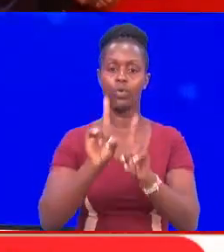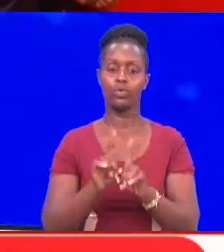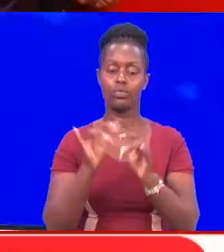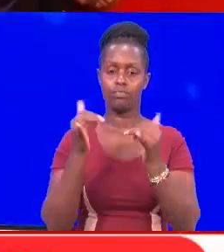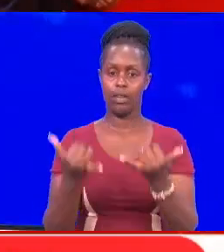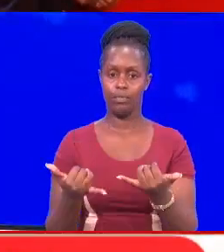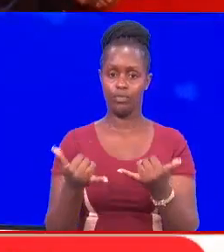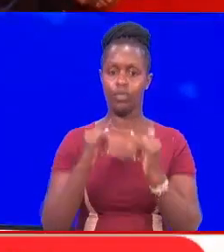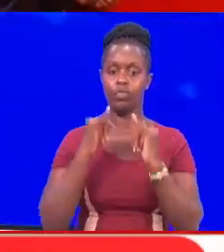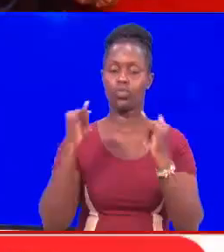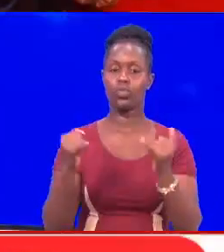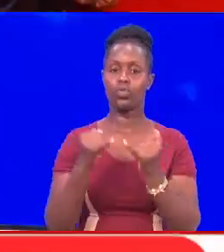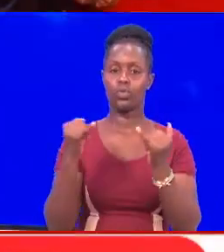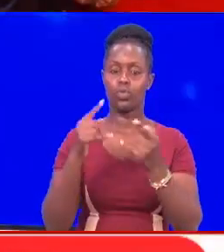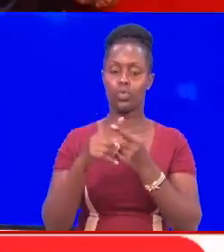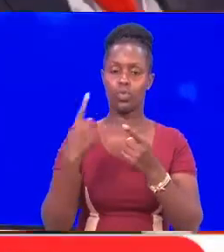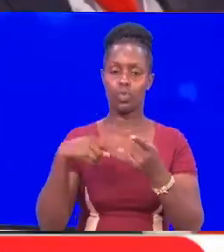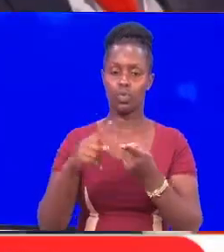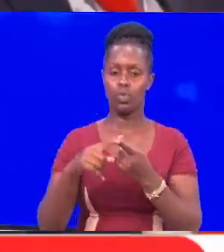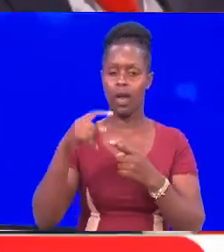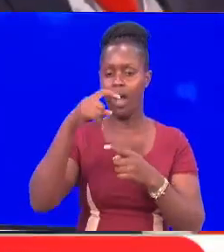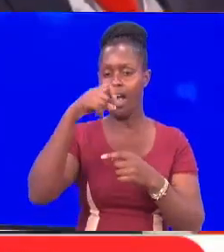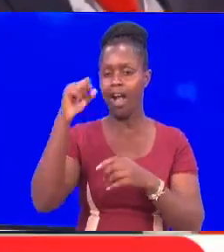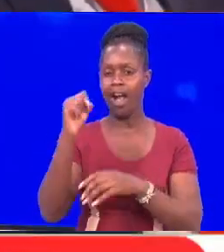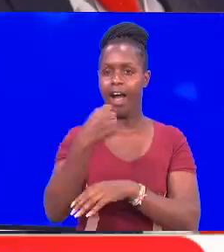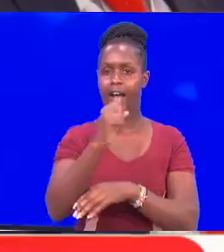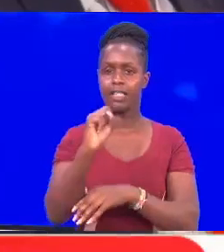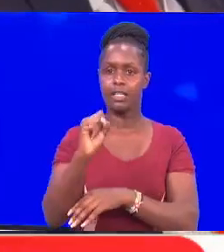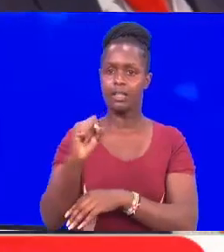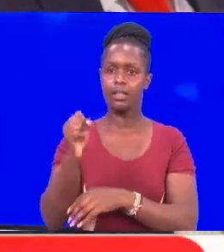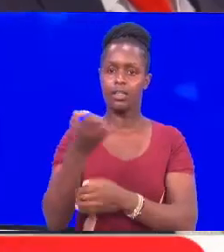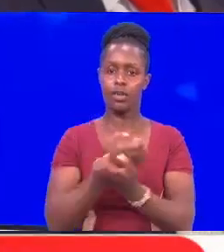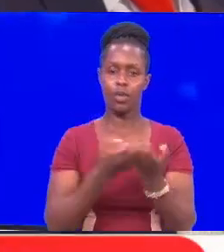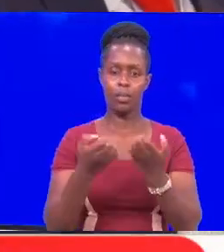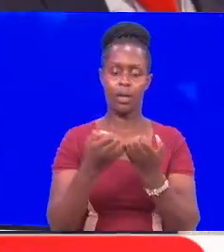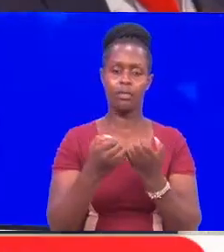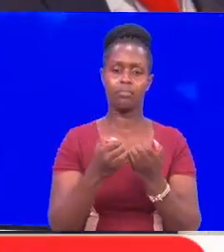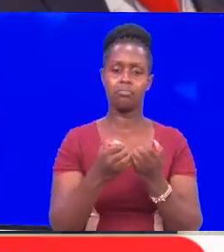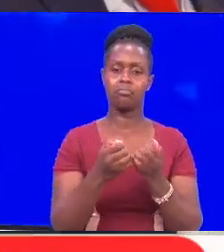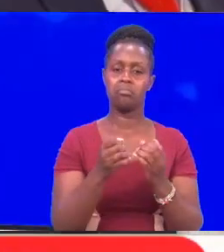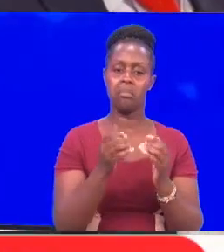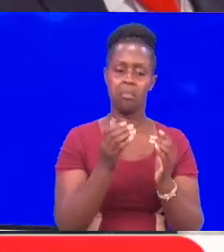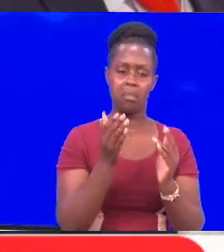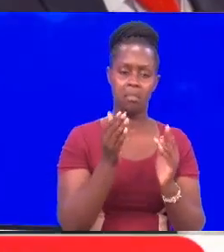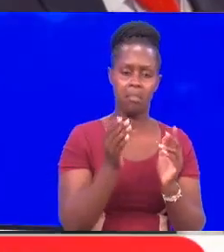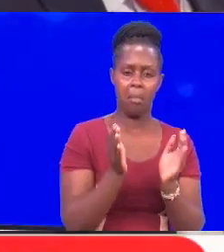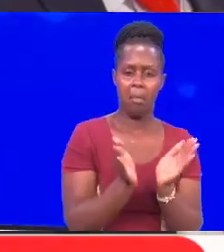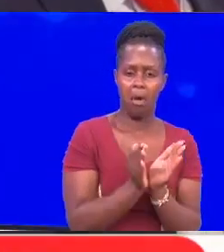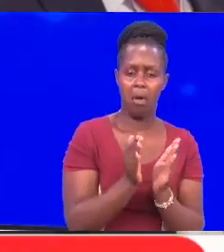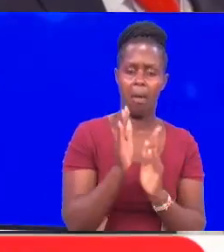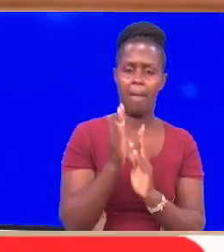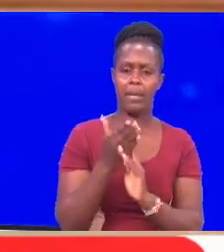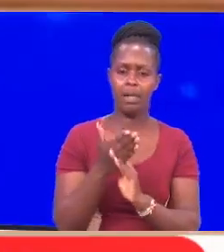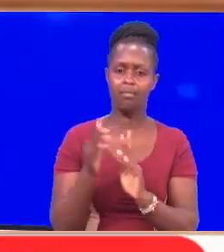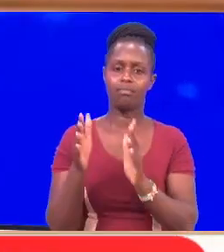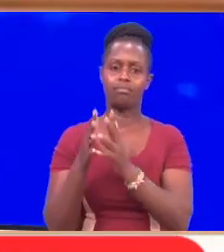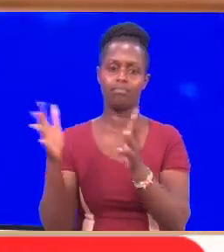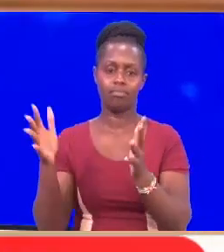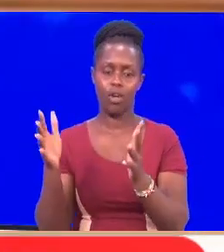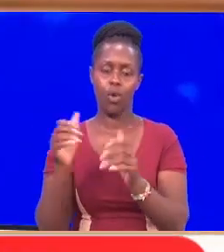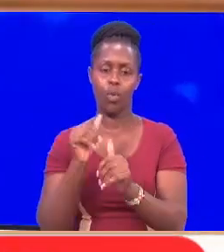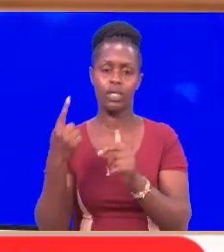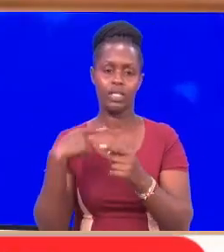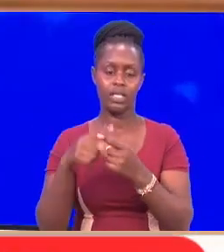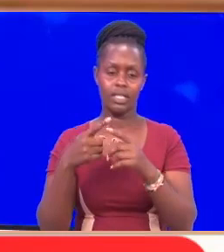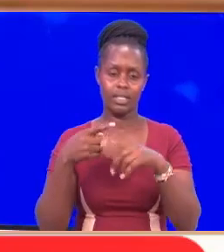also news to the hustler economy, the micro, small and medium enterprises, which is the engine of our economy,